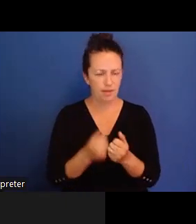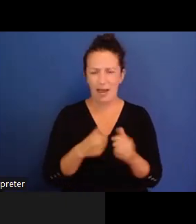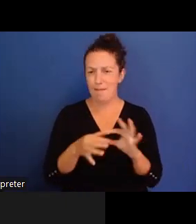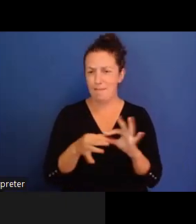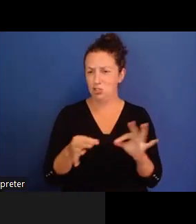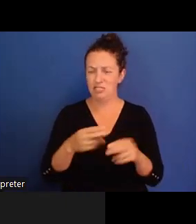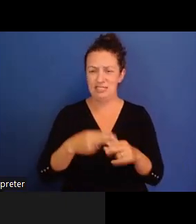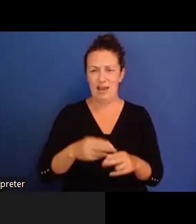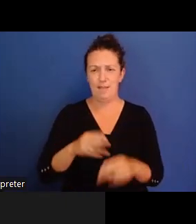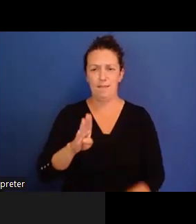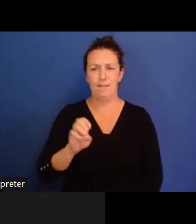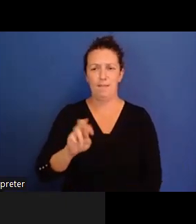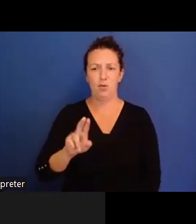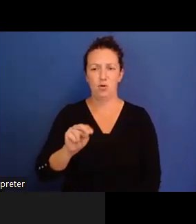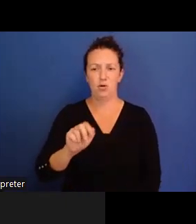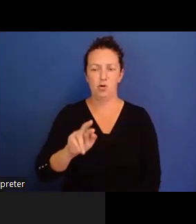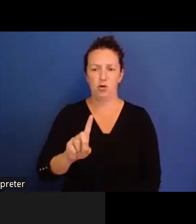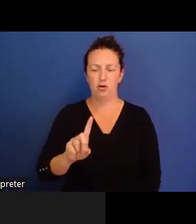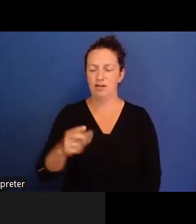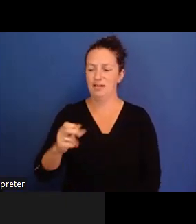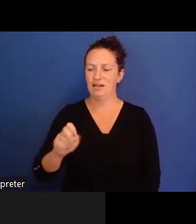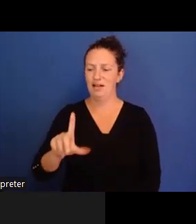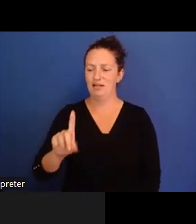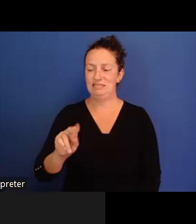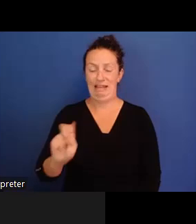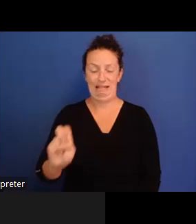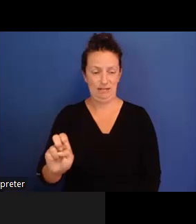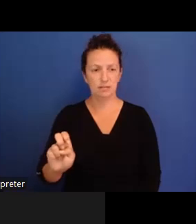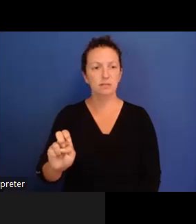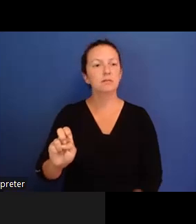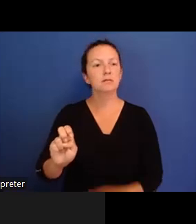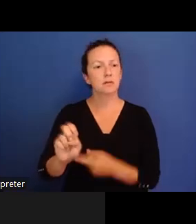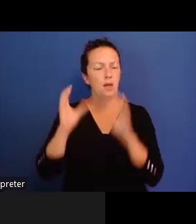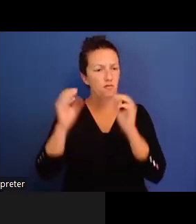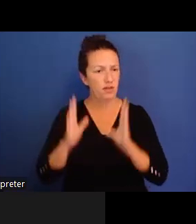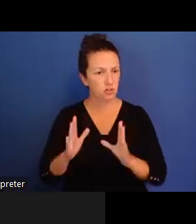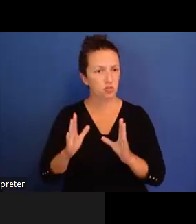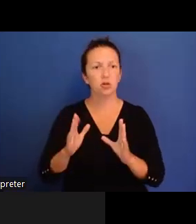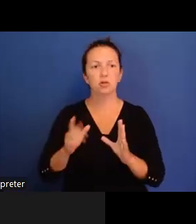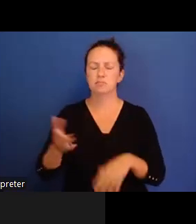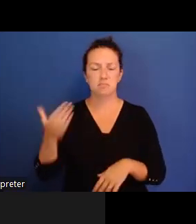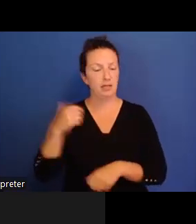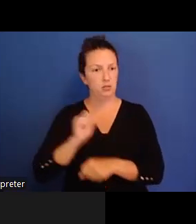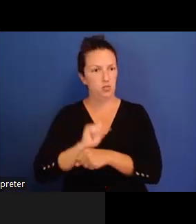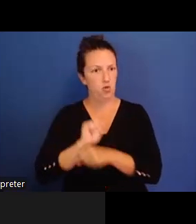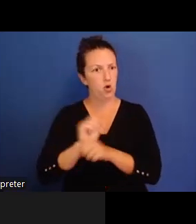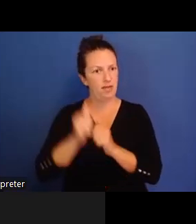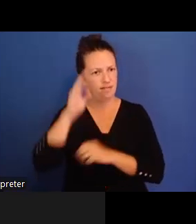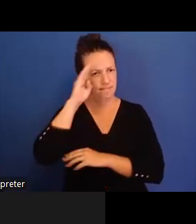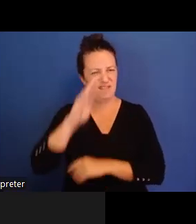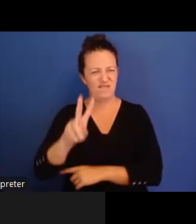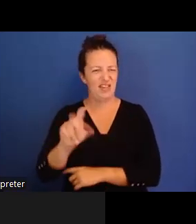a professor who worked initially with veterans